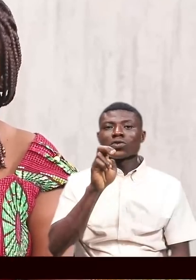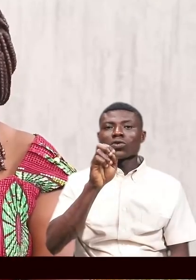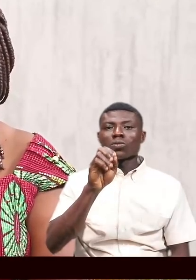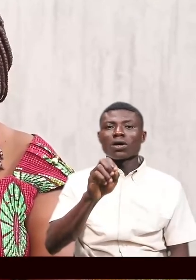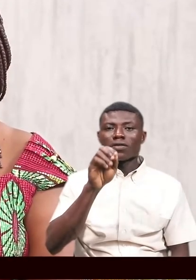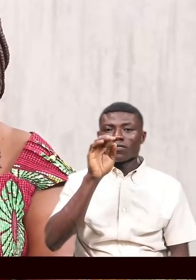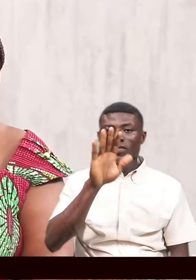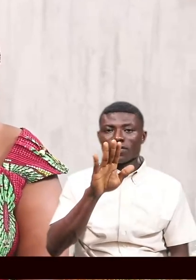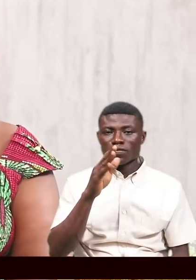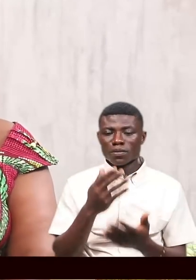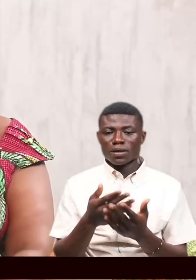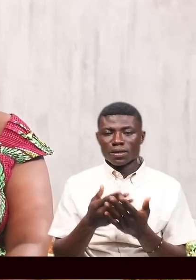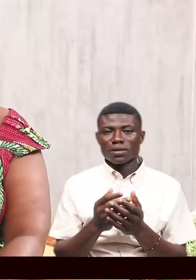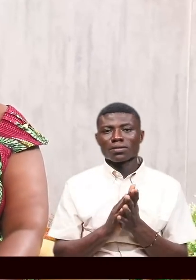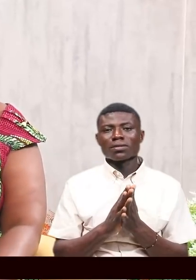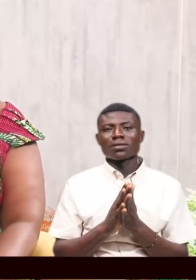2.5